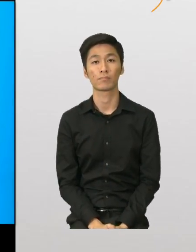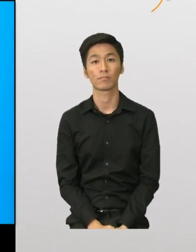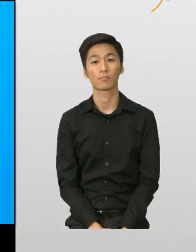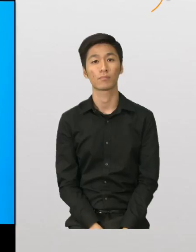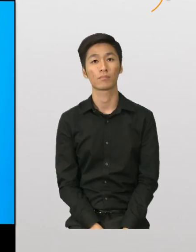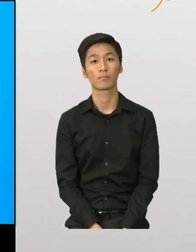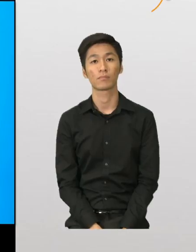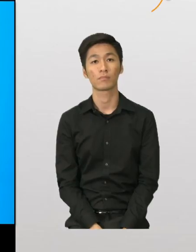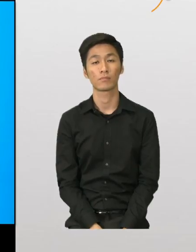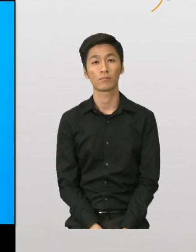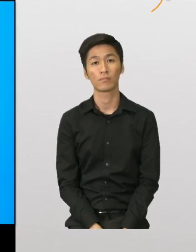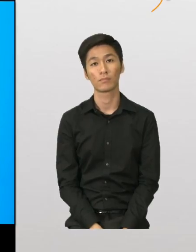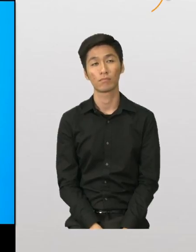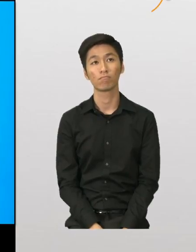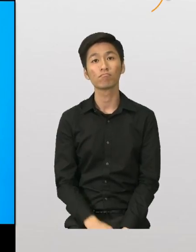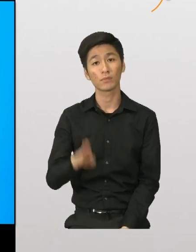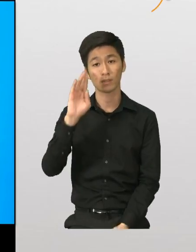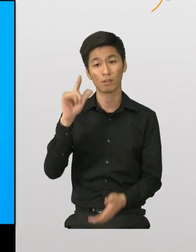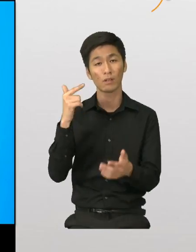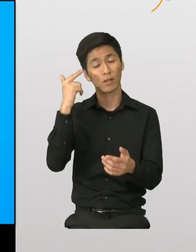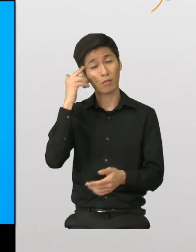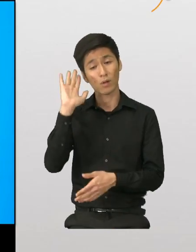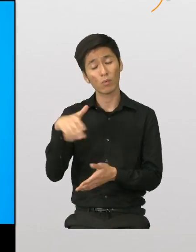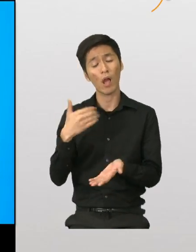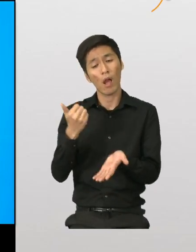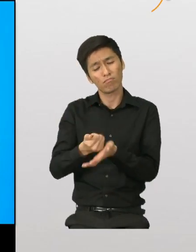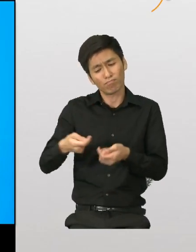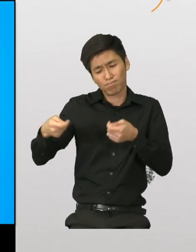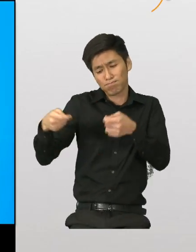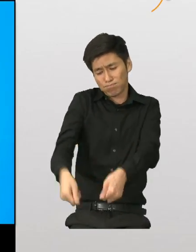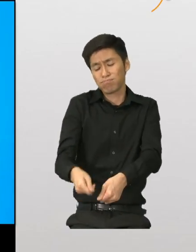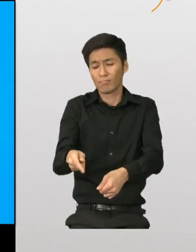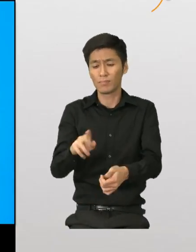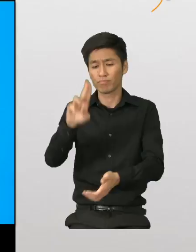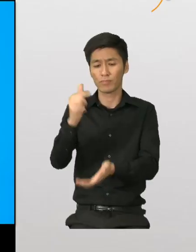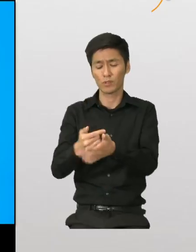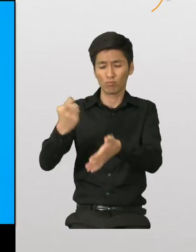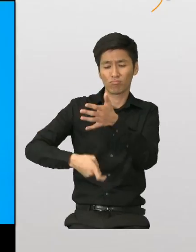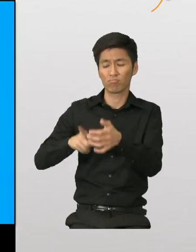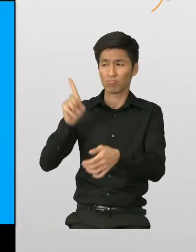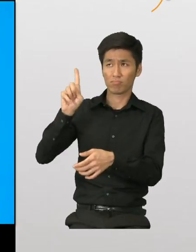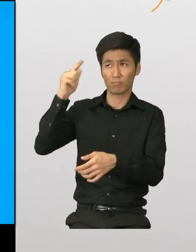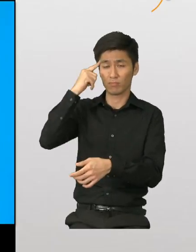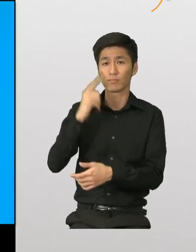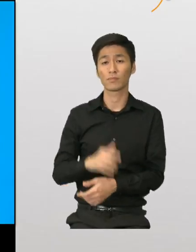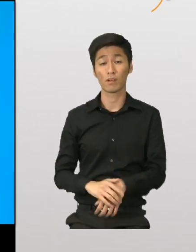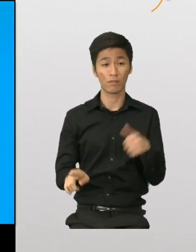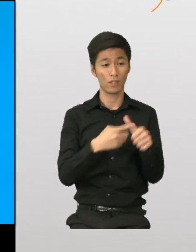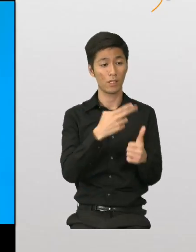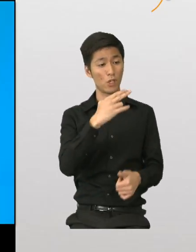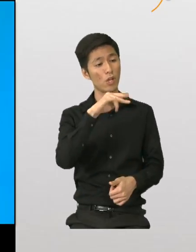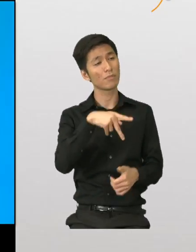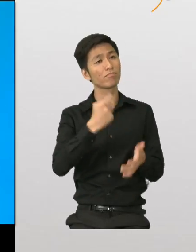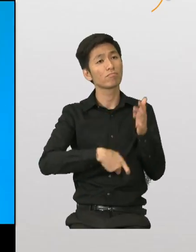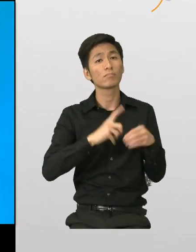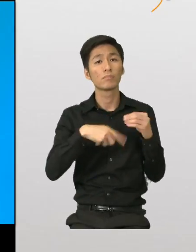Furthermore, the government will help to pay most of the upgrading costs. The first HIP will cost the government